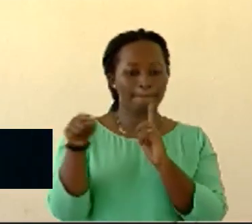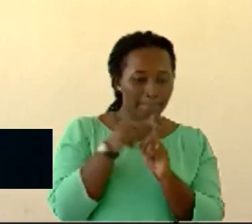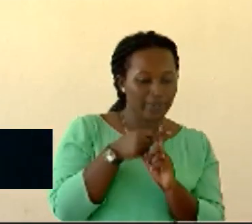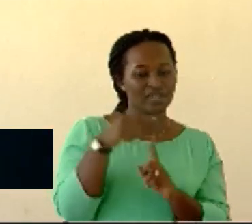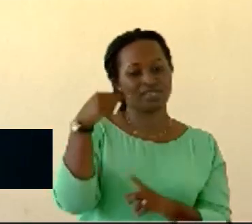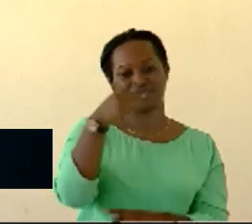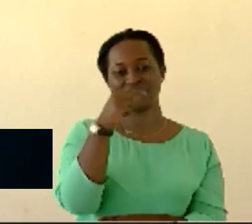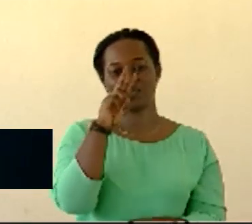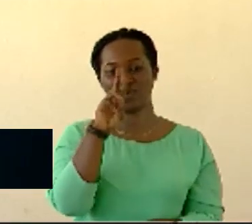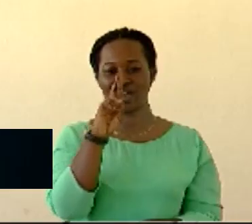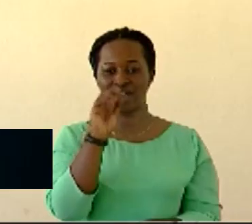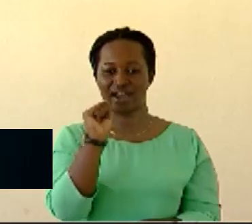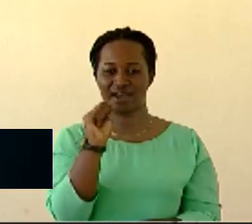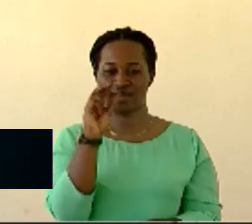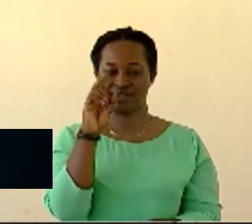negative